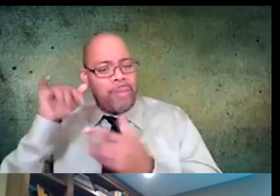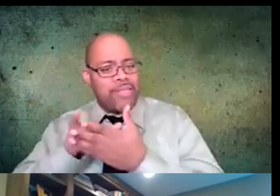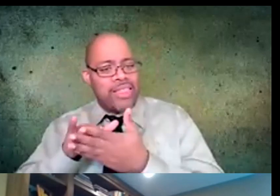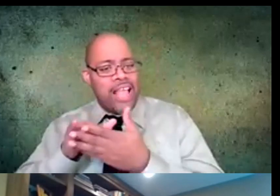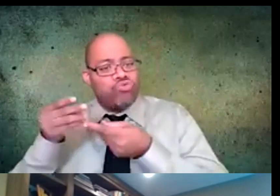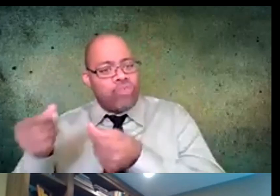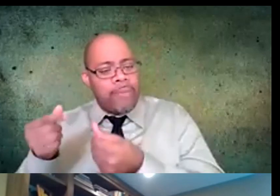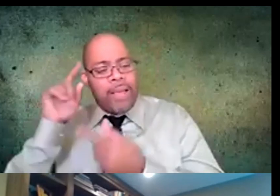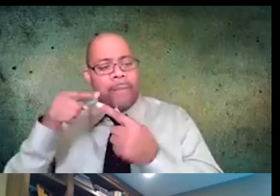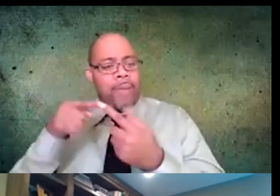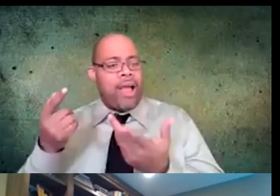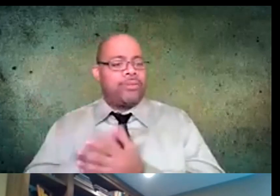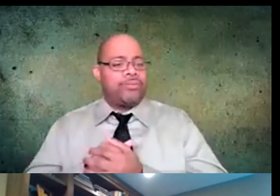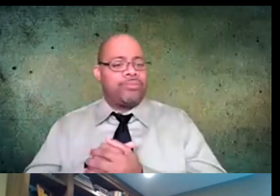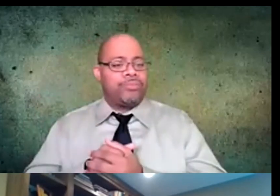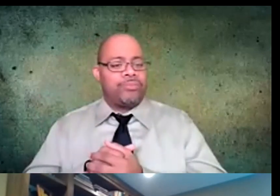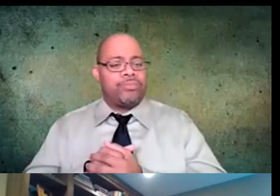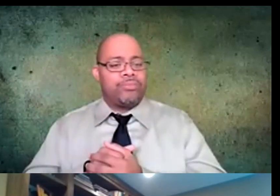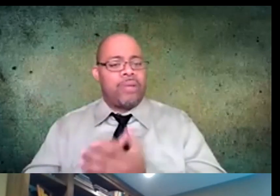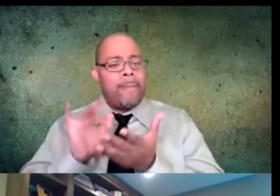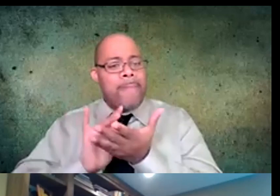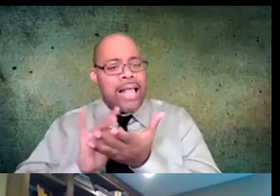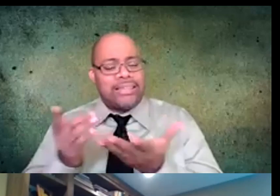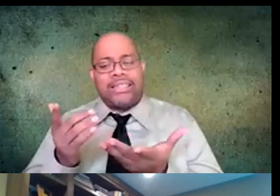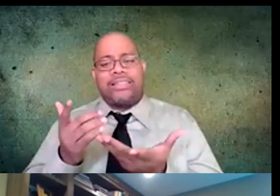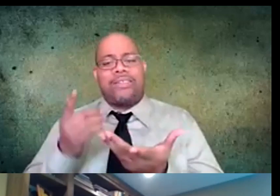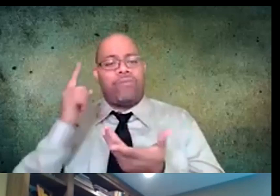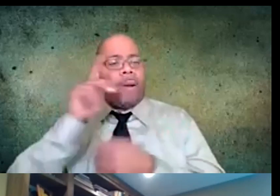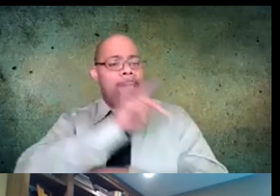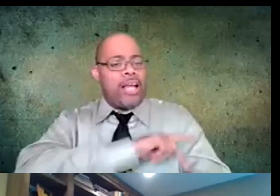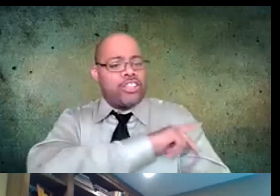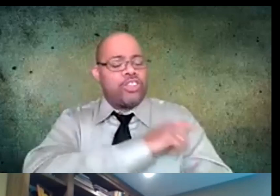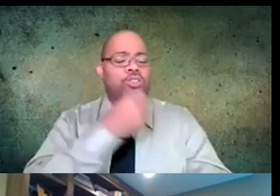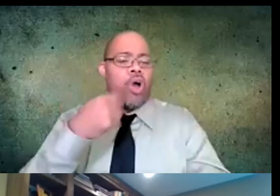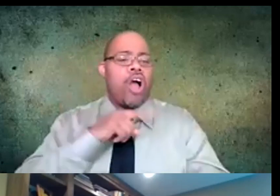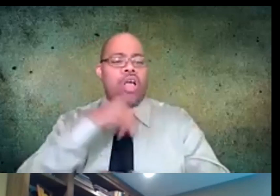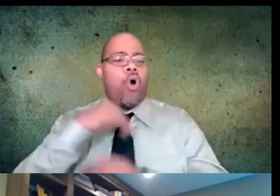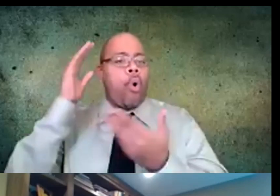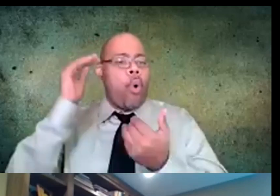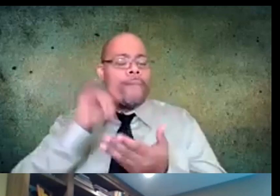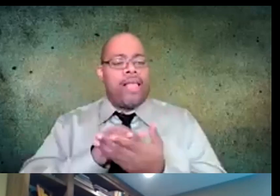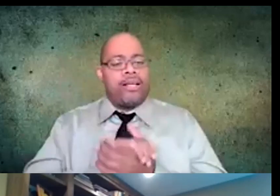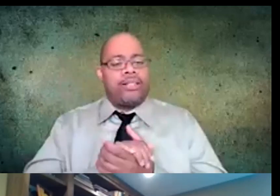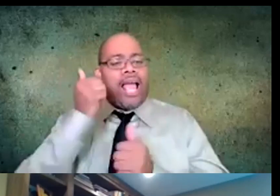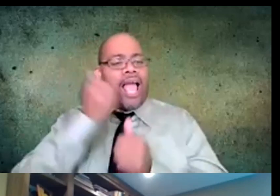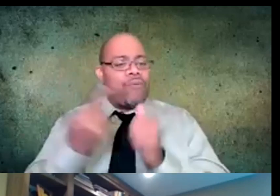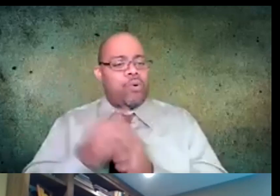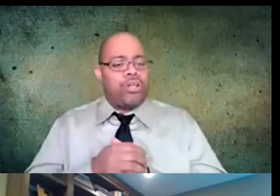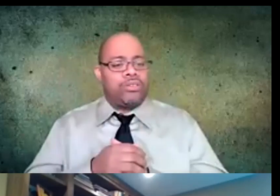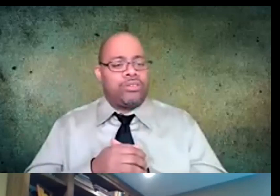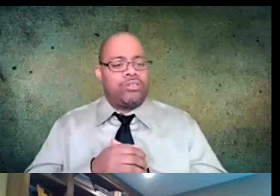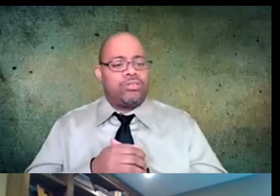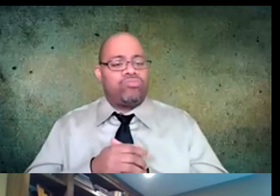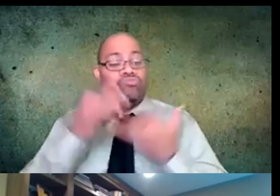treatment, when you think about, you know, medicines for patients. So I really hope that everyone